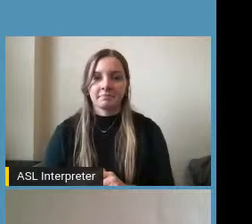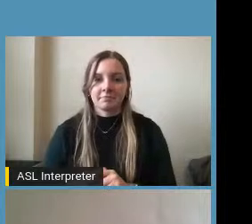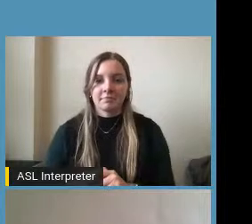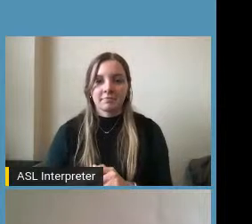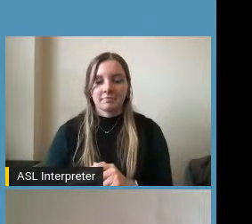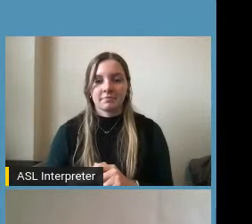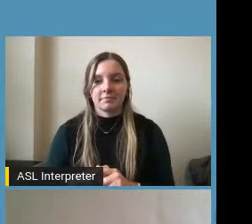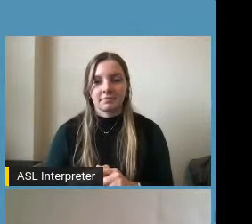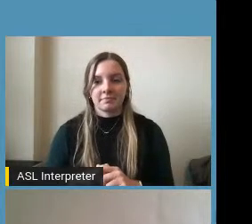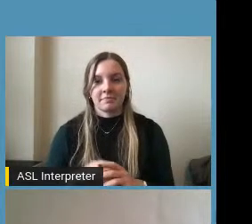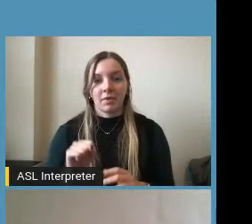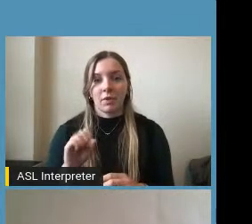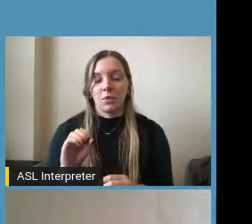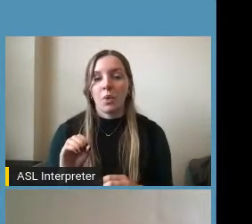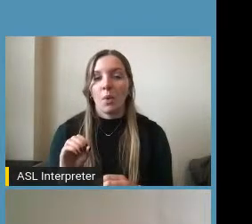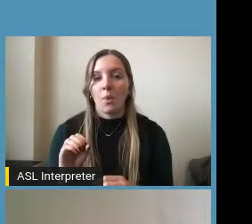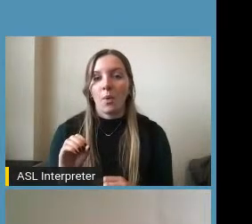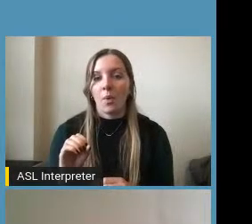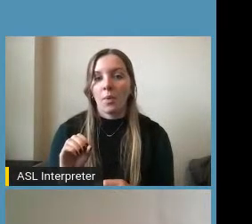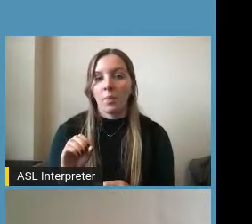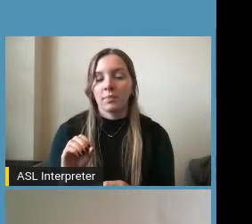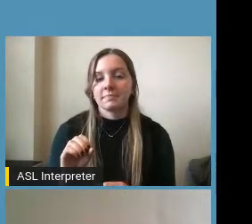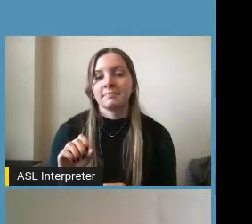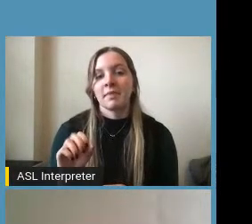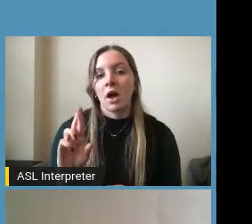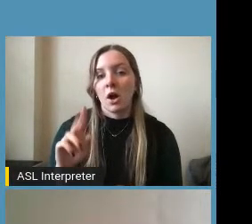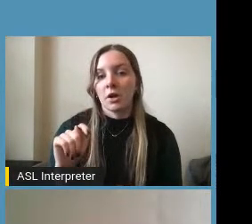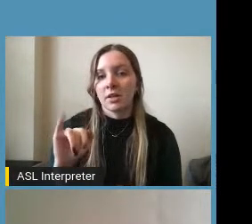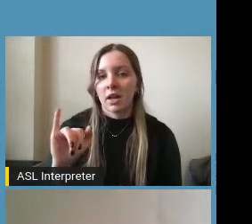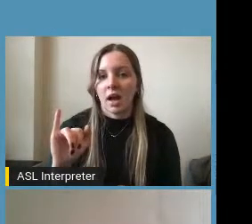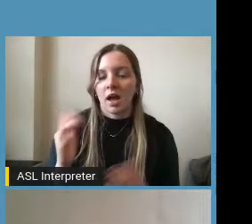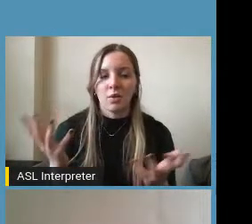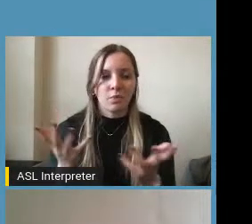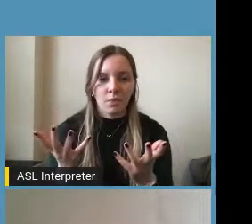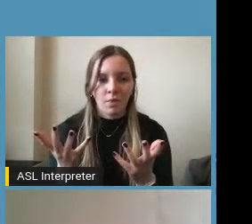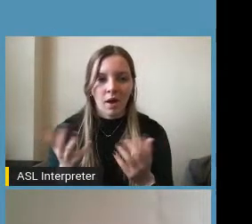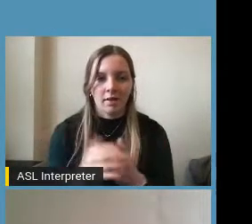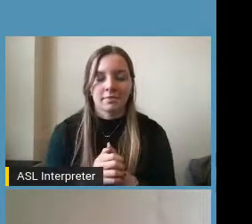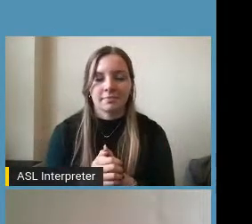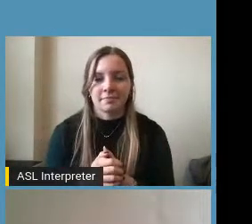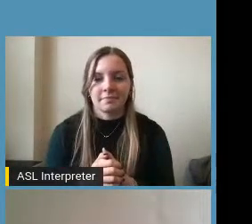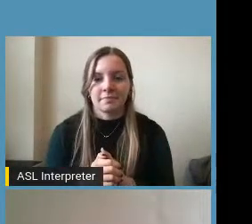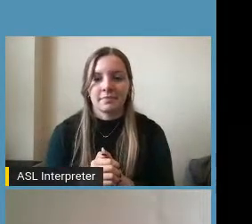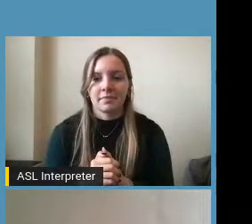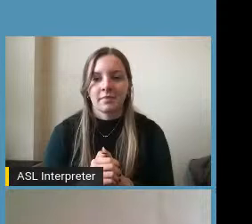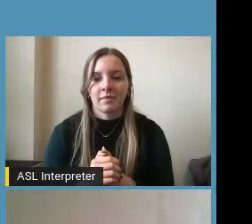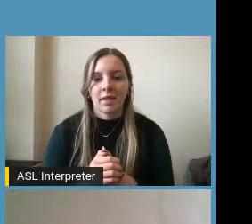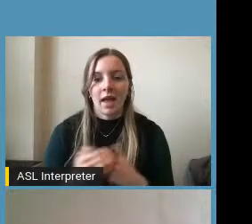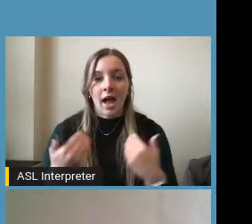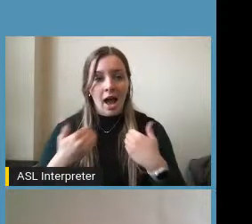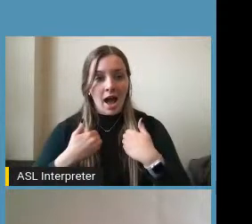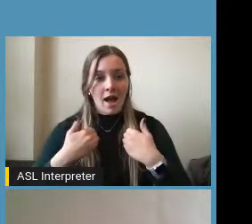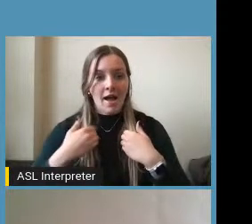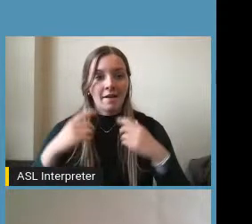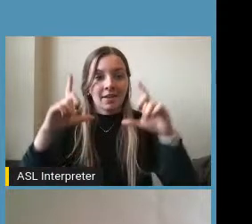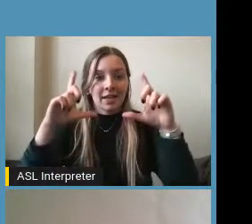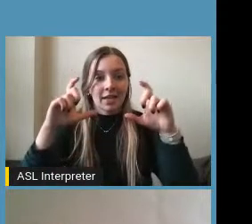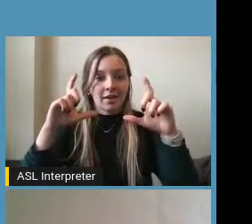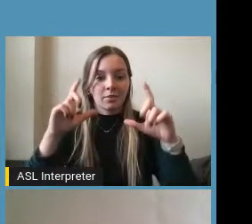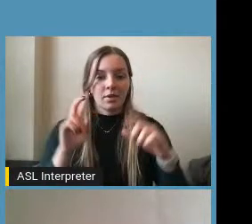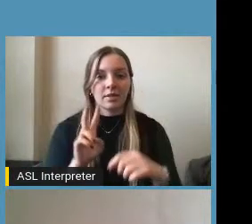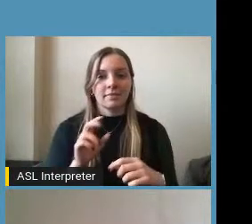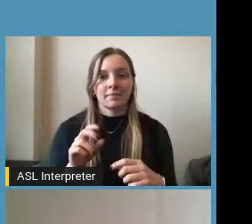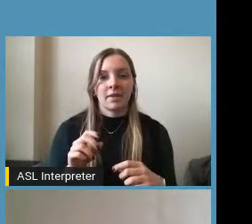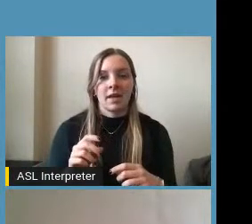So what's happening with an RTI is we have a camera in a fixed position, we have our subject in a fixed position, and we take a sequence of images